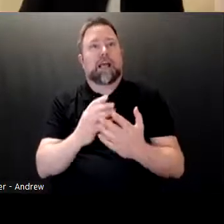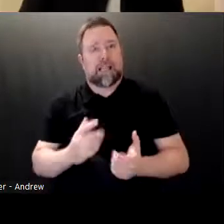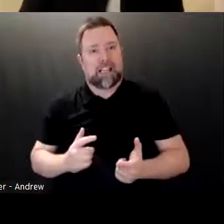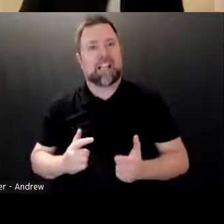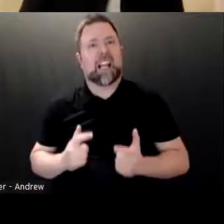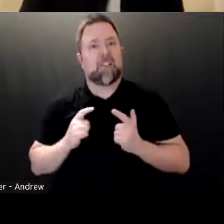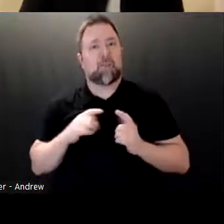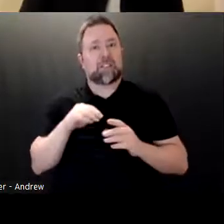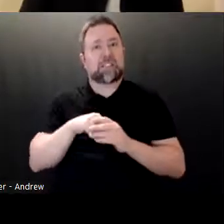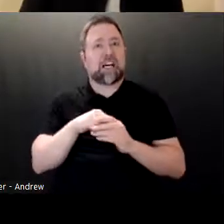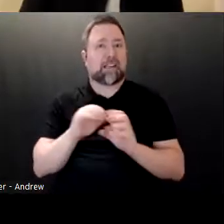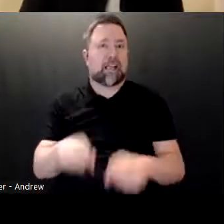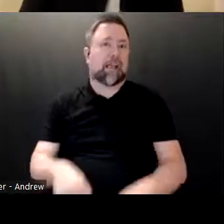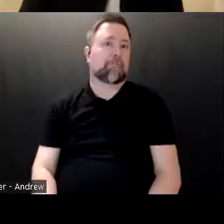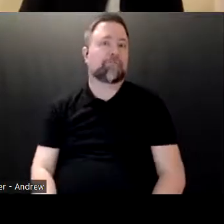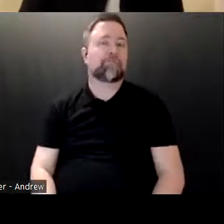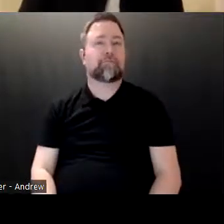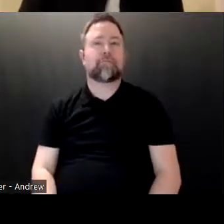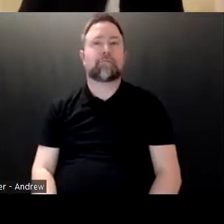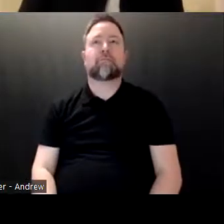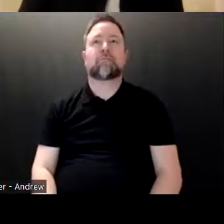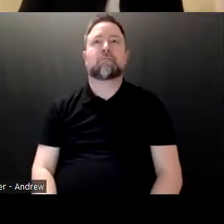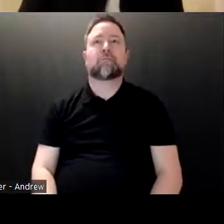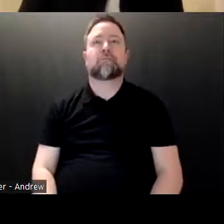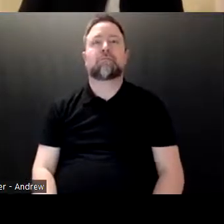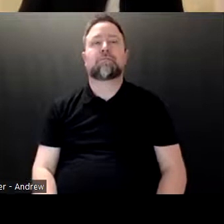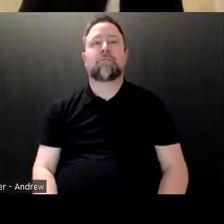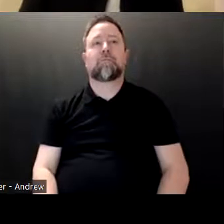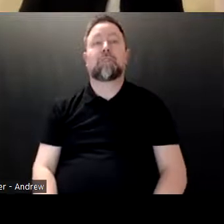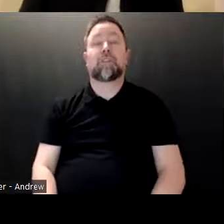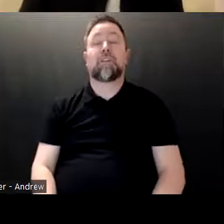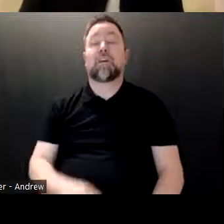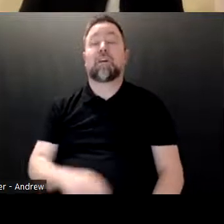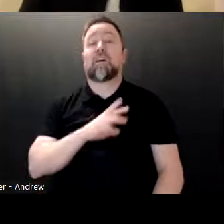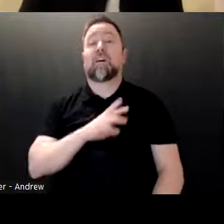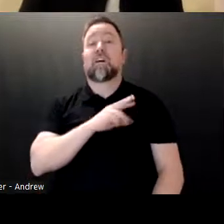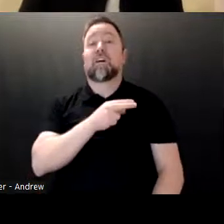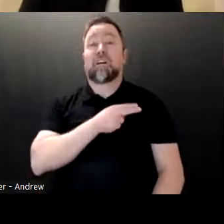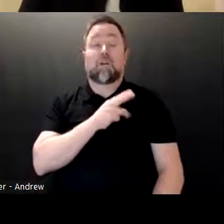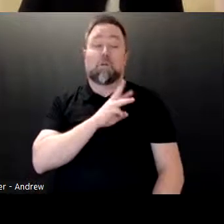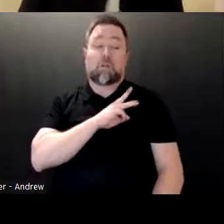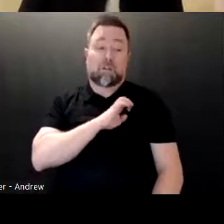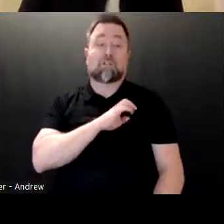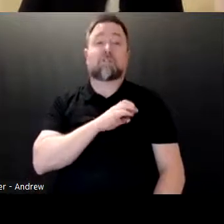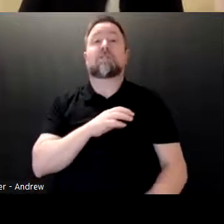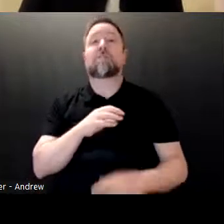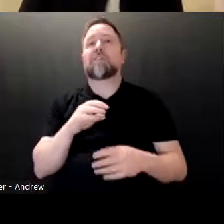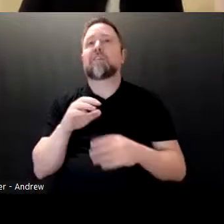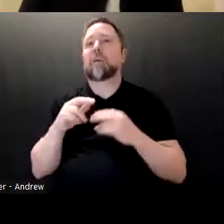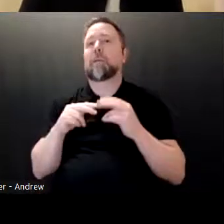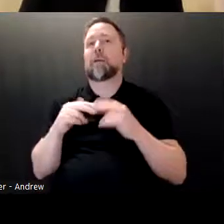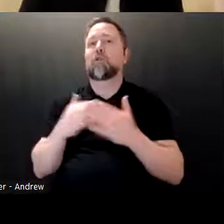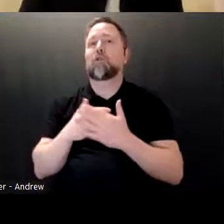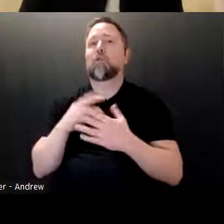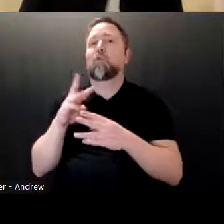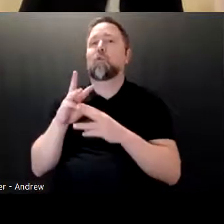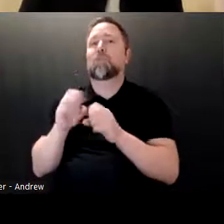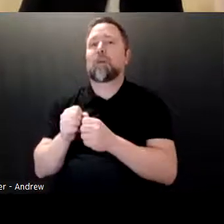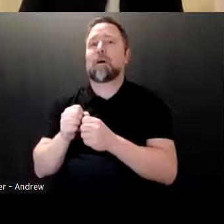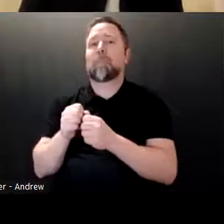studio. And for over 40 years, Esherick modified, expanded, sculpted, furnished, and painted the